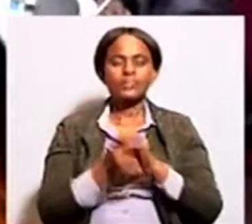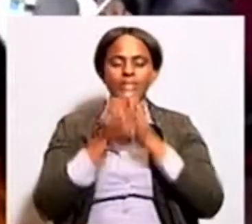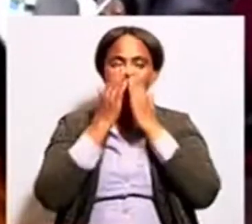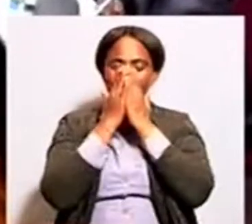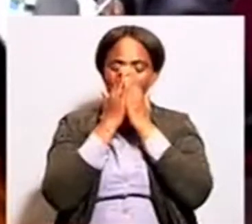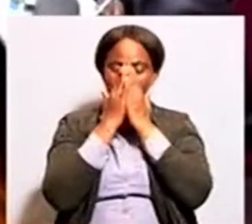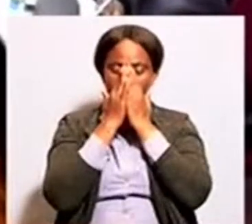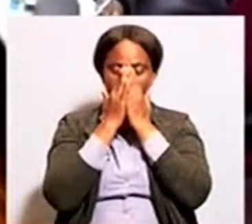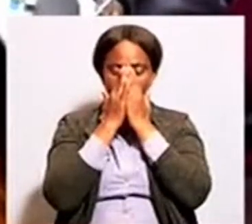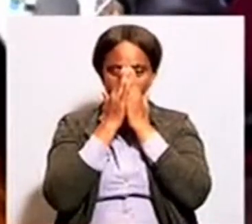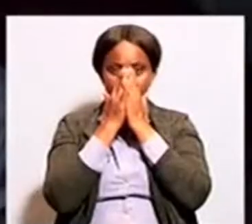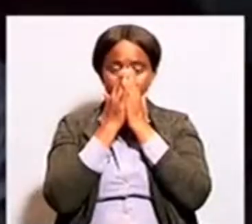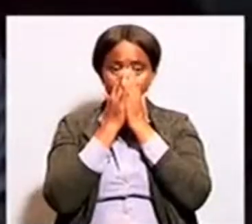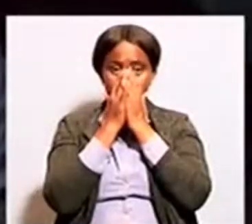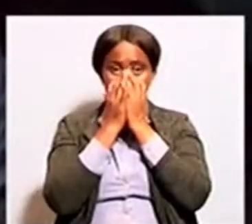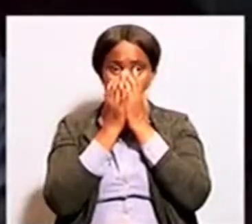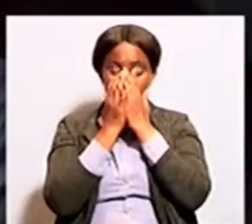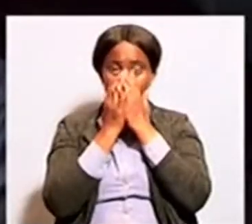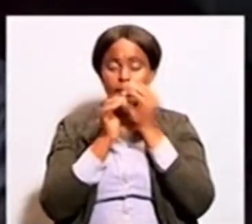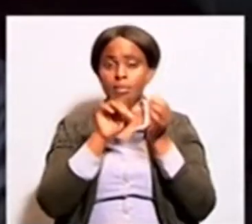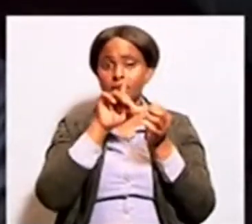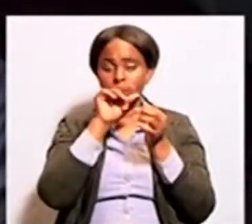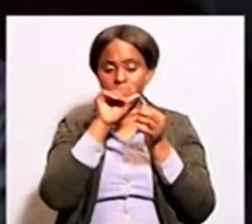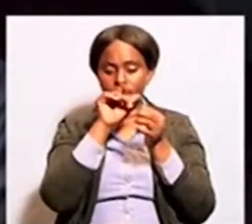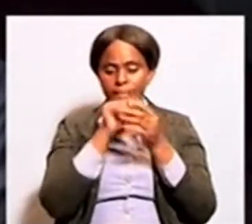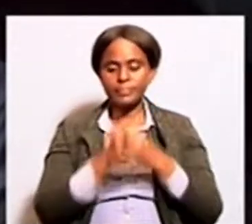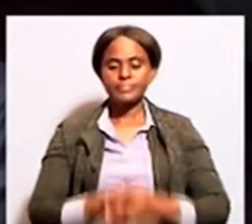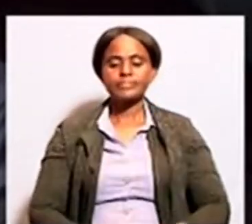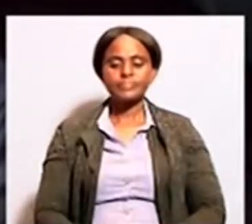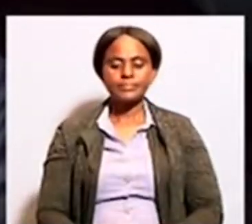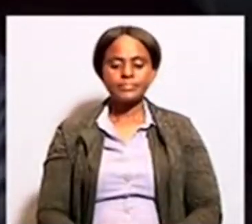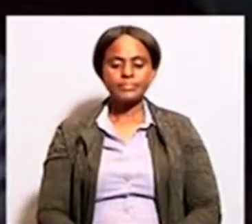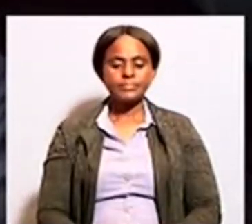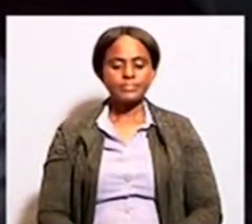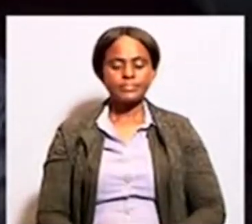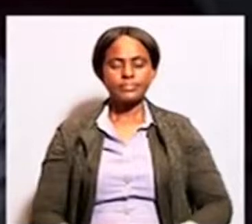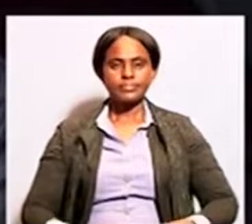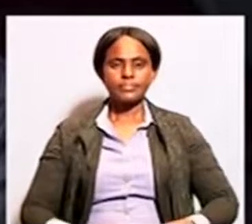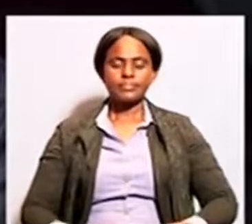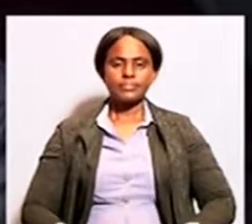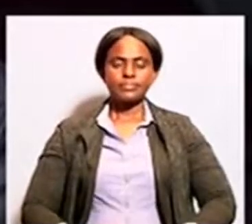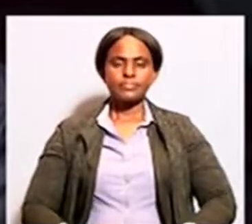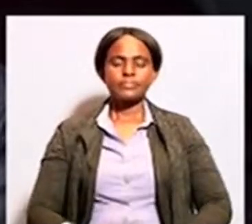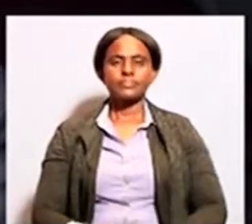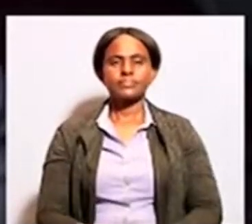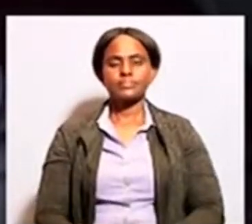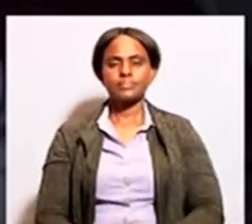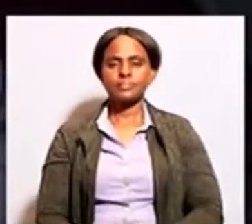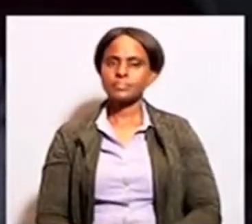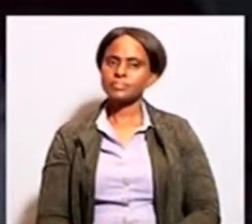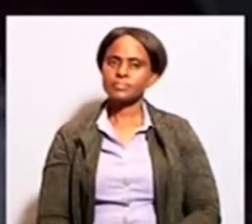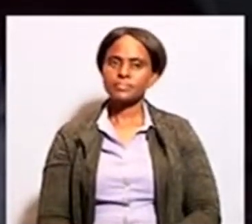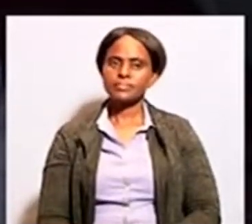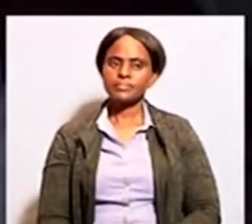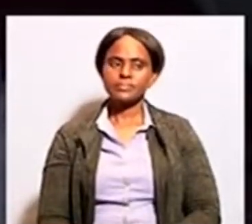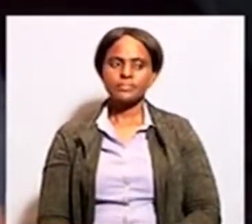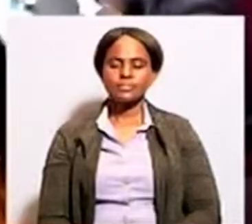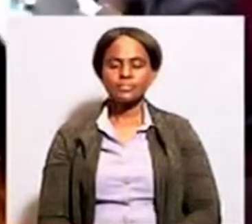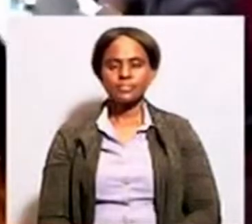Parliament. Welcome, Livingstone. I'm Edwin Silimba from Ministry of Local Government and Rural Development.